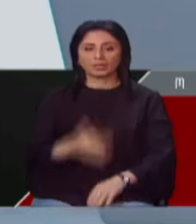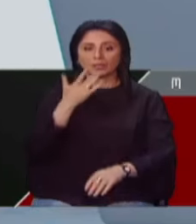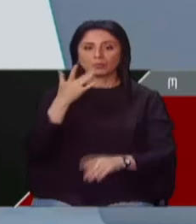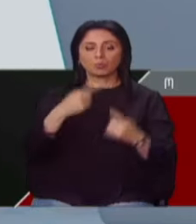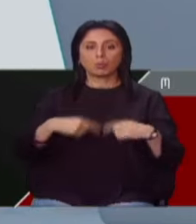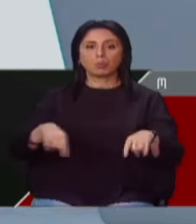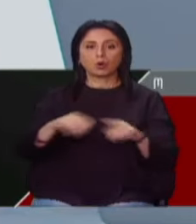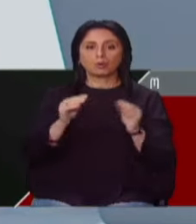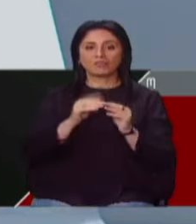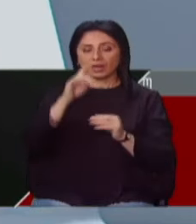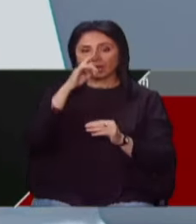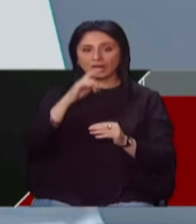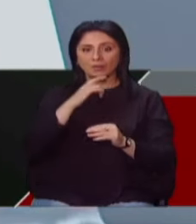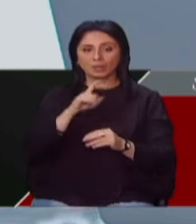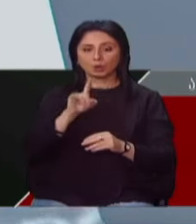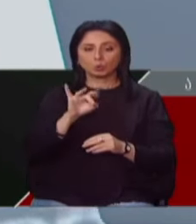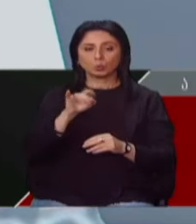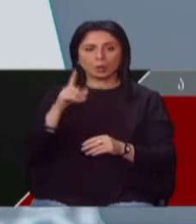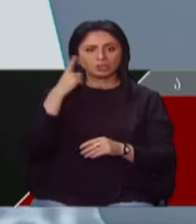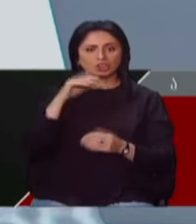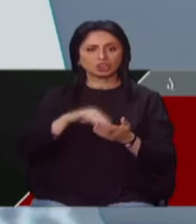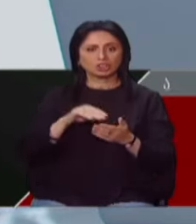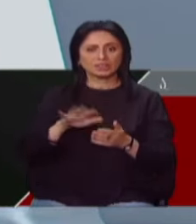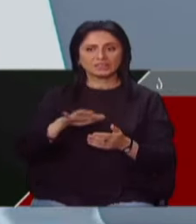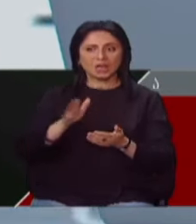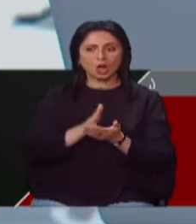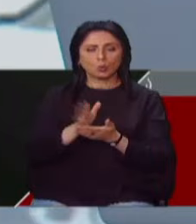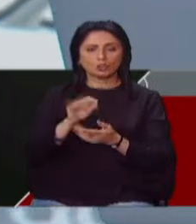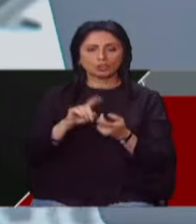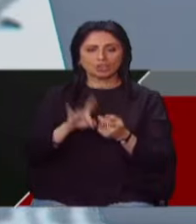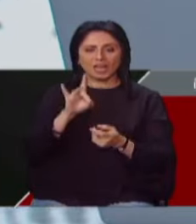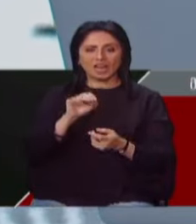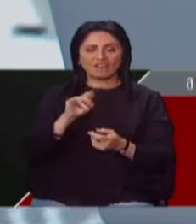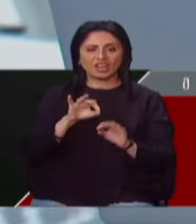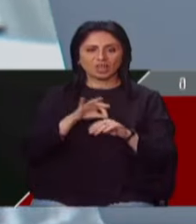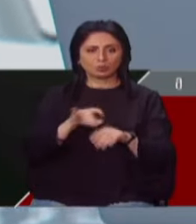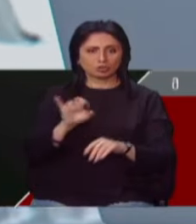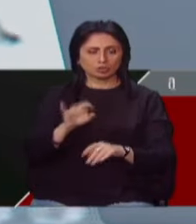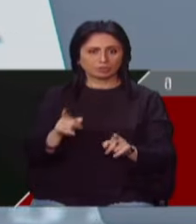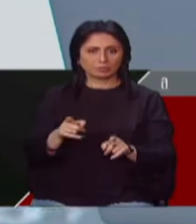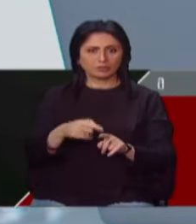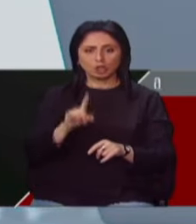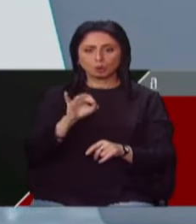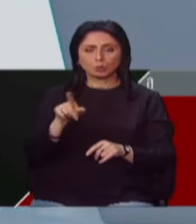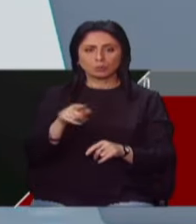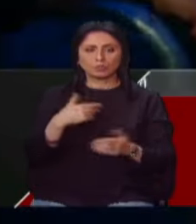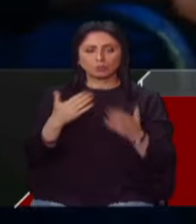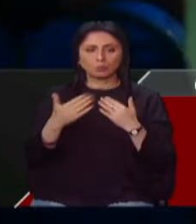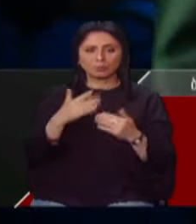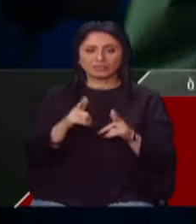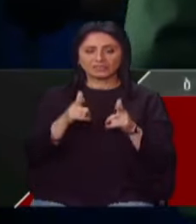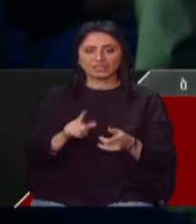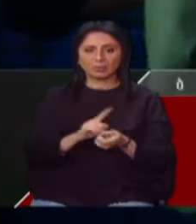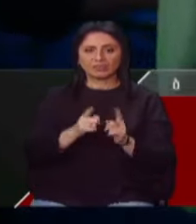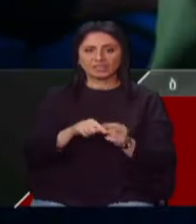Politicurist spectrist, Swab Gaugebaria Salmos Rubishulis initiative, Sagar Kursishes, a referendum, Chatter, Bastandak of Shepet, Rubishulis, and Mozo, the